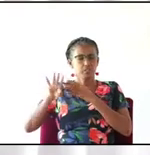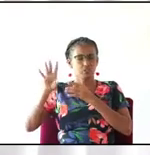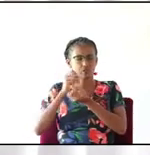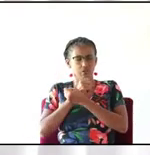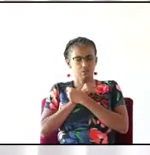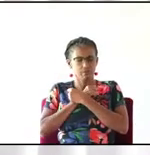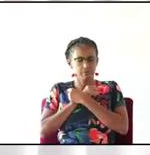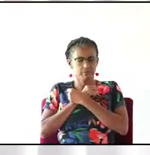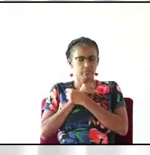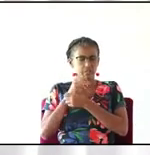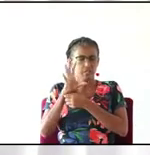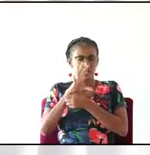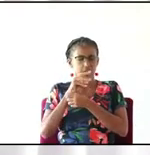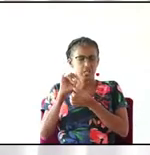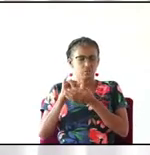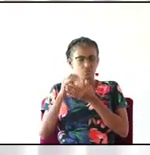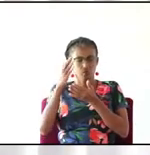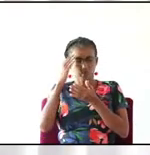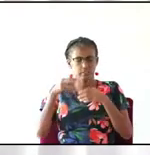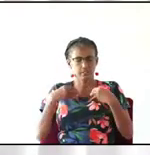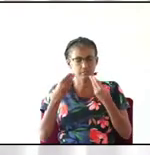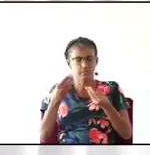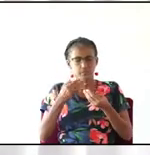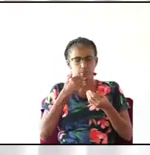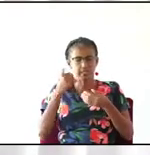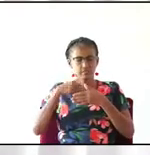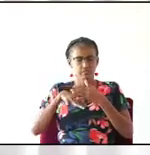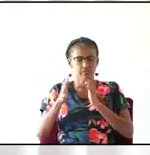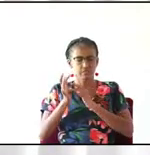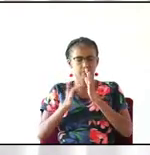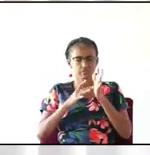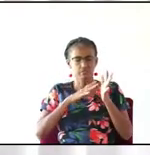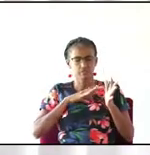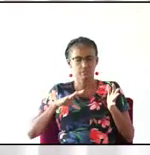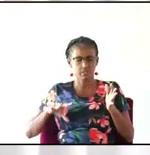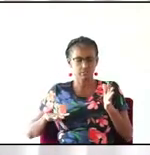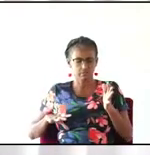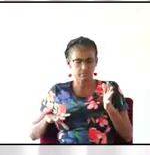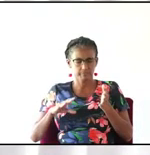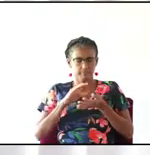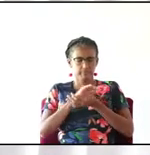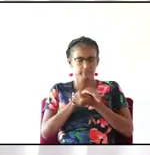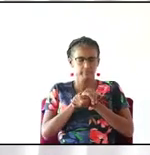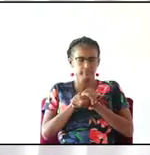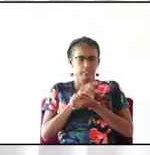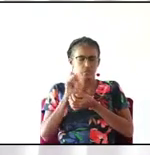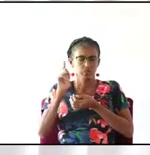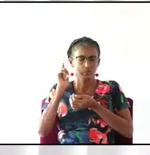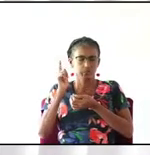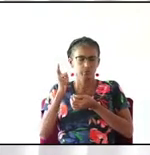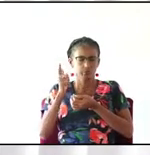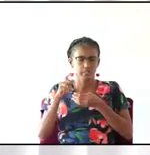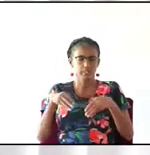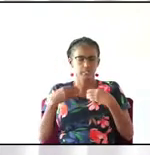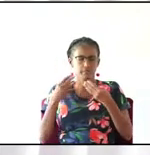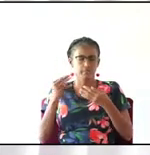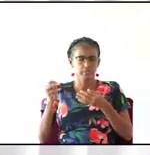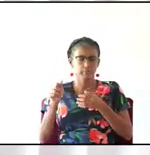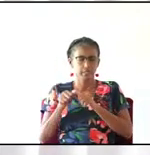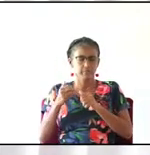given your best in Jesus Christ. And if you are freely given Jesus Christ, you will give them everything